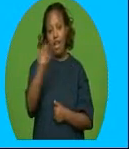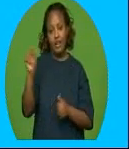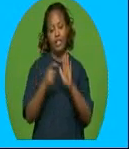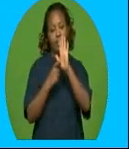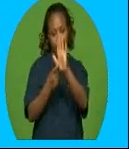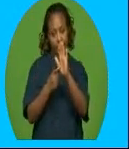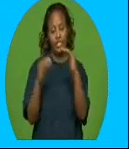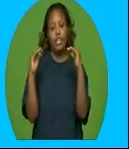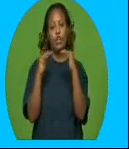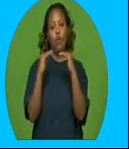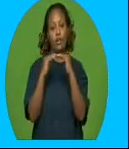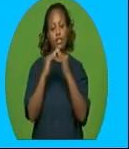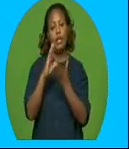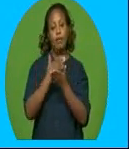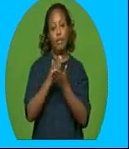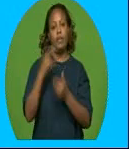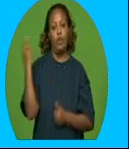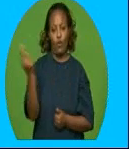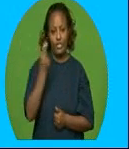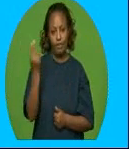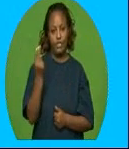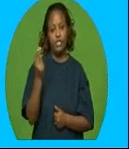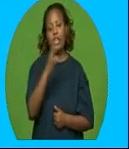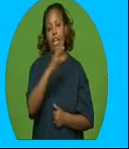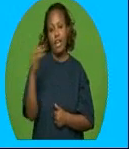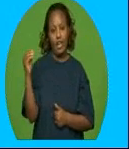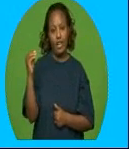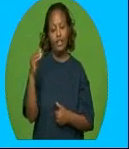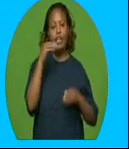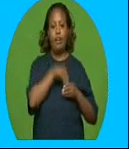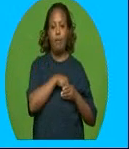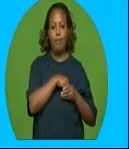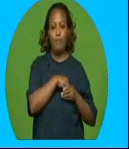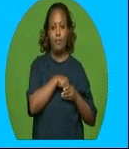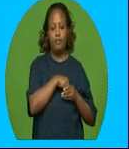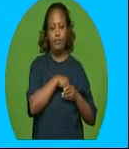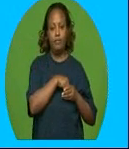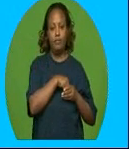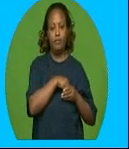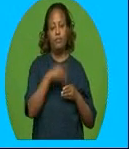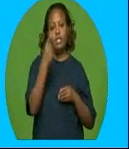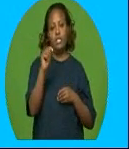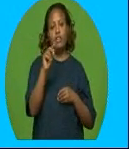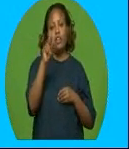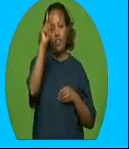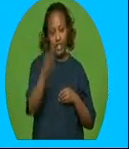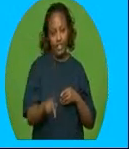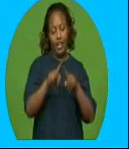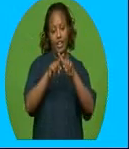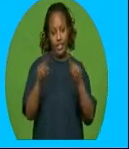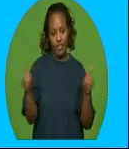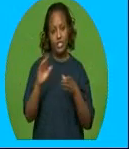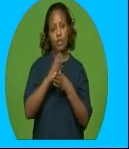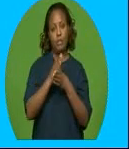This line indicates equality between consumption and income. The